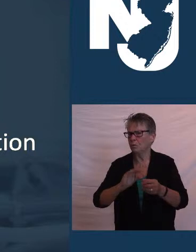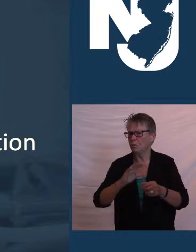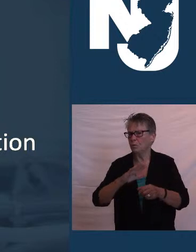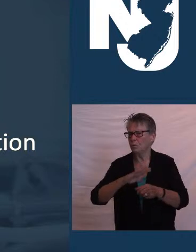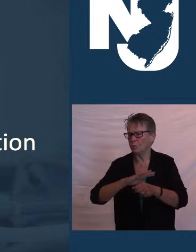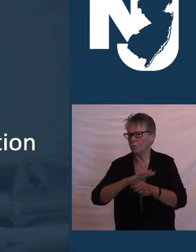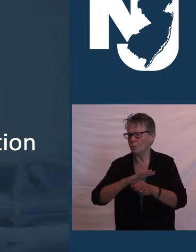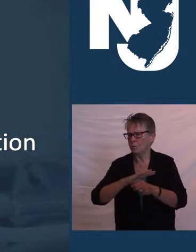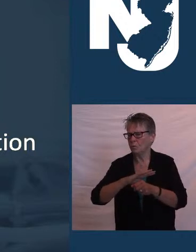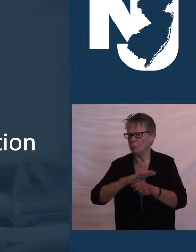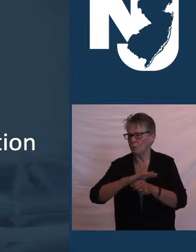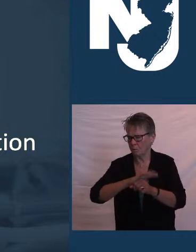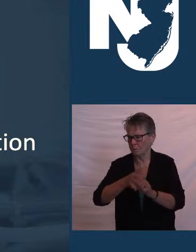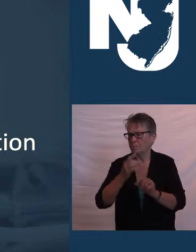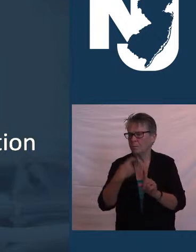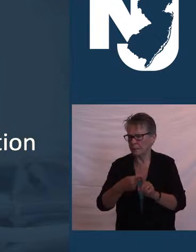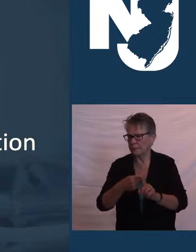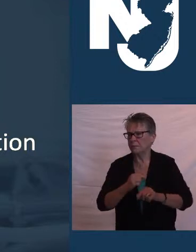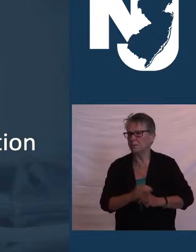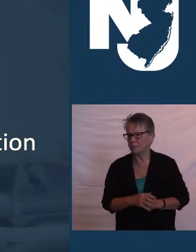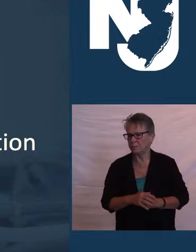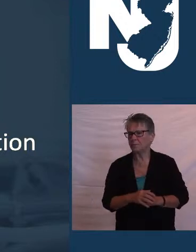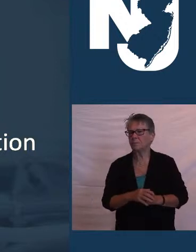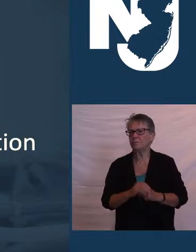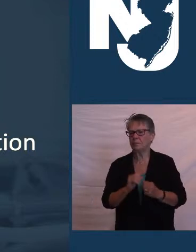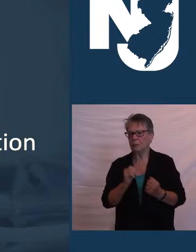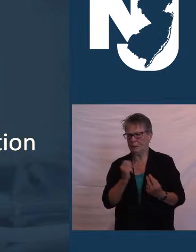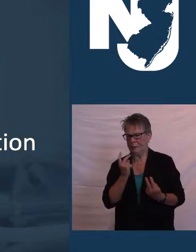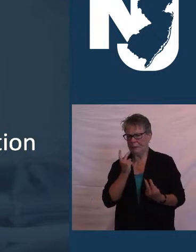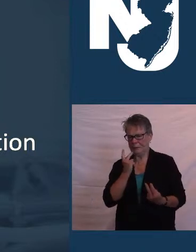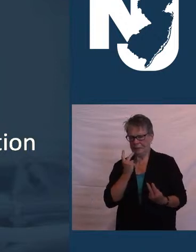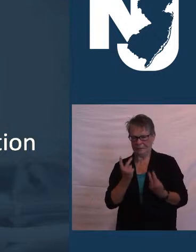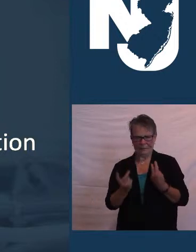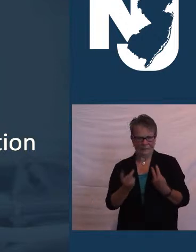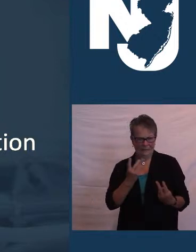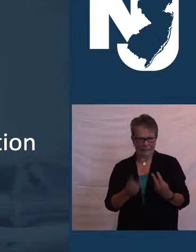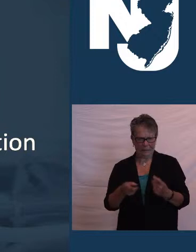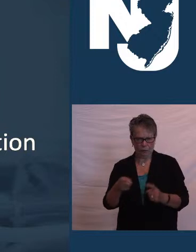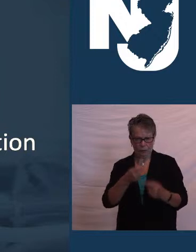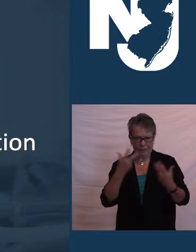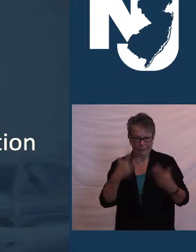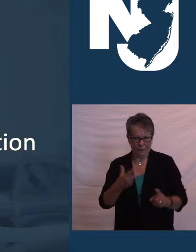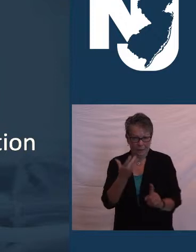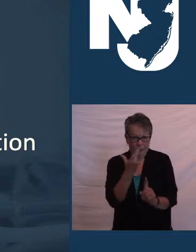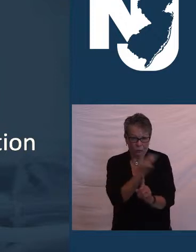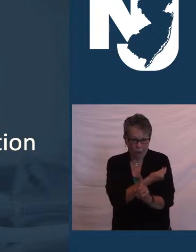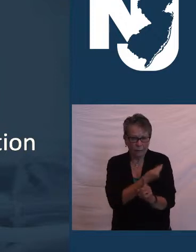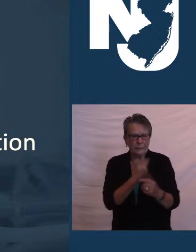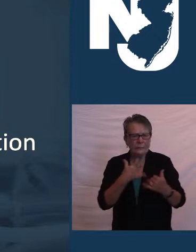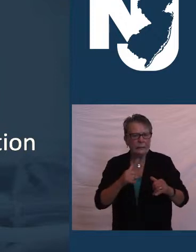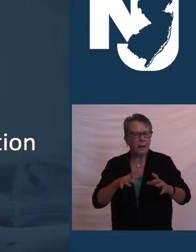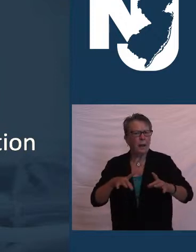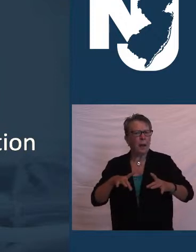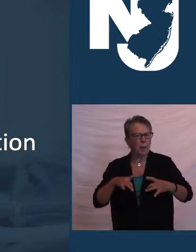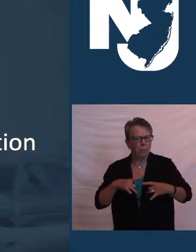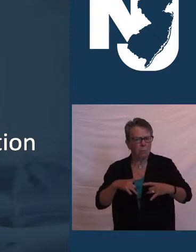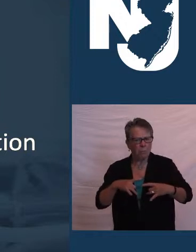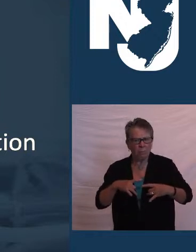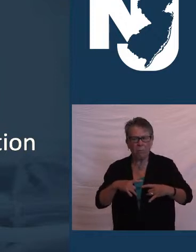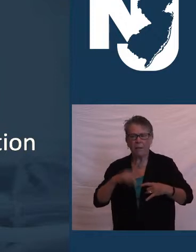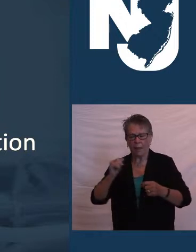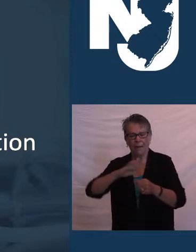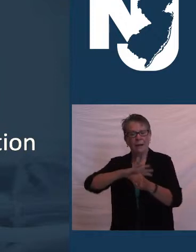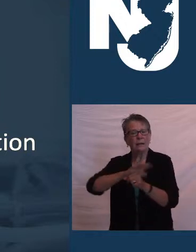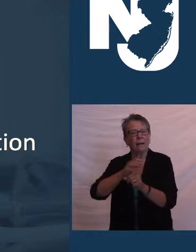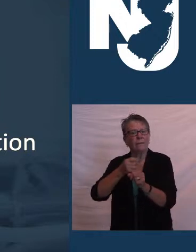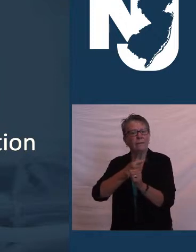fully vaccinated as the Delta variant has marched across the state, but they remain a distinct minority of cases, and there is nothing in the data